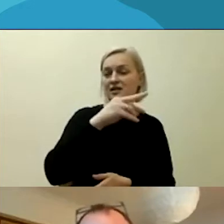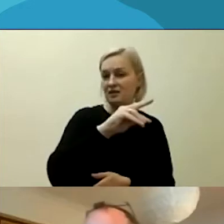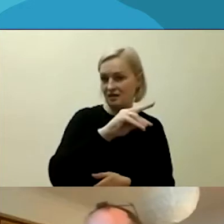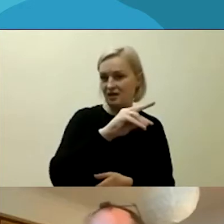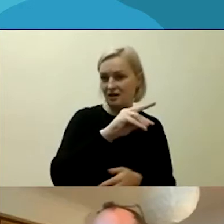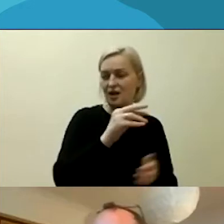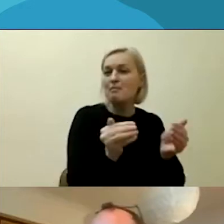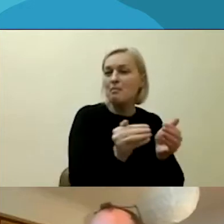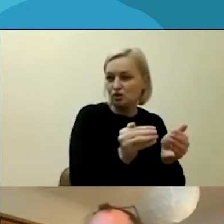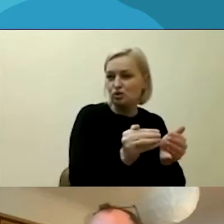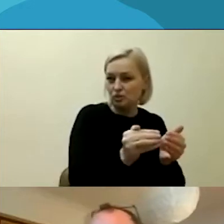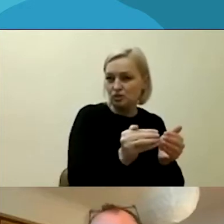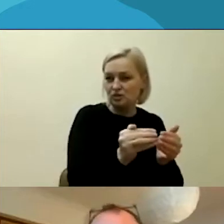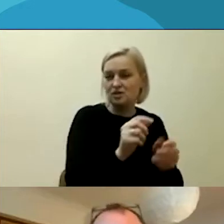academic